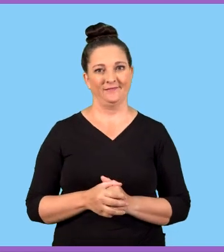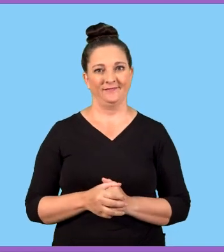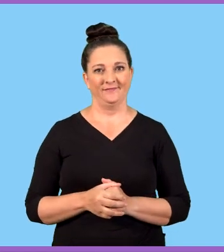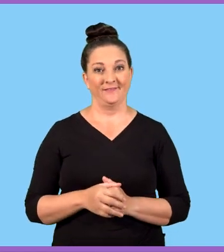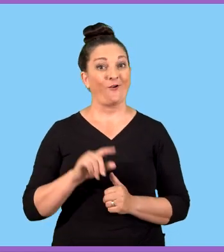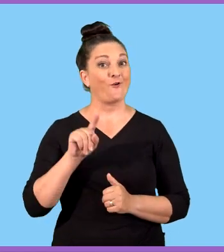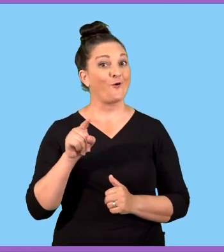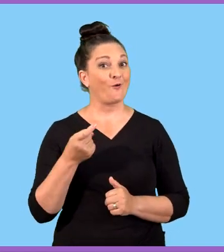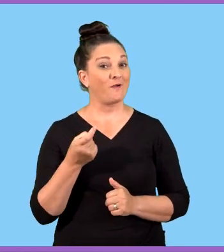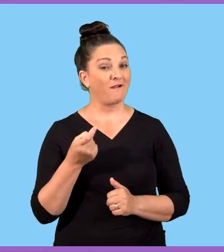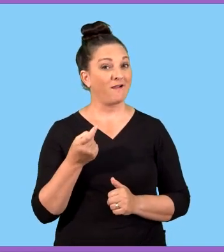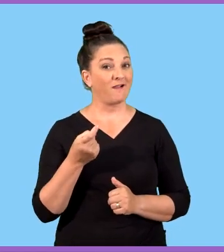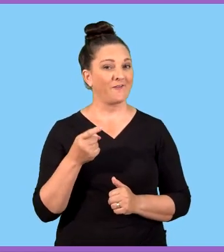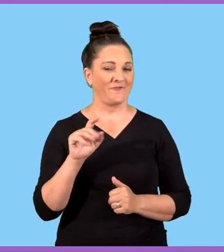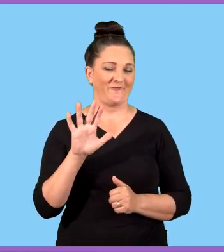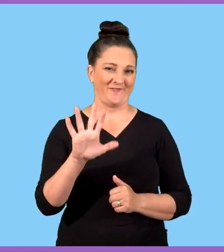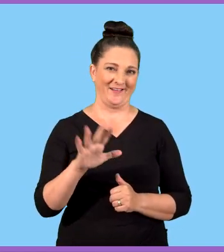87,